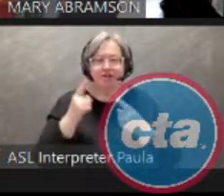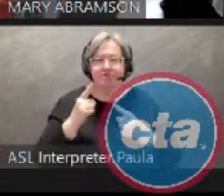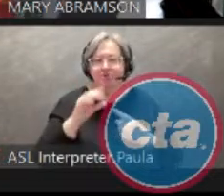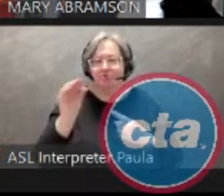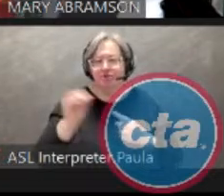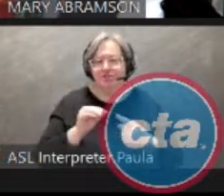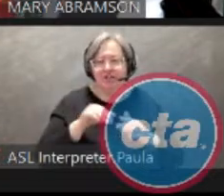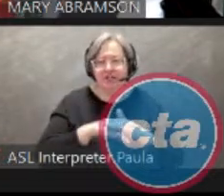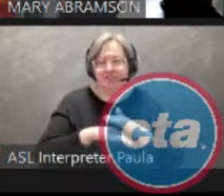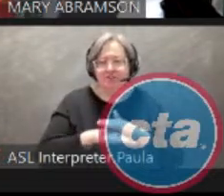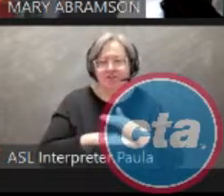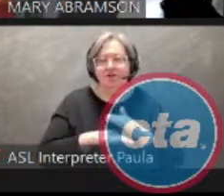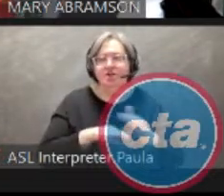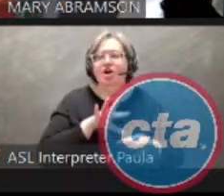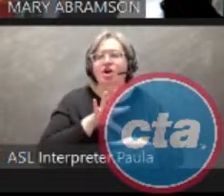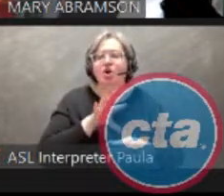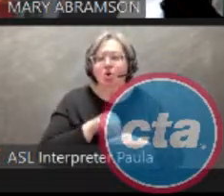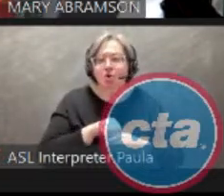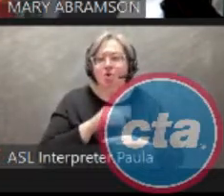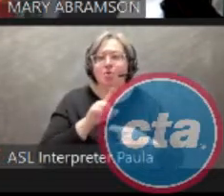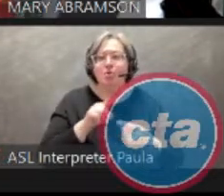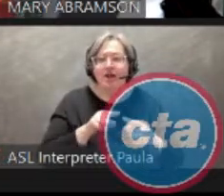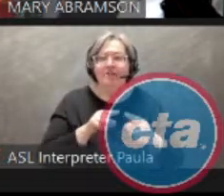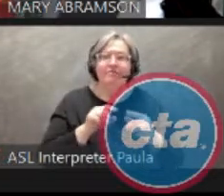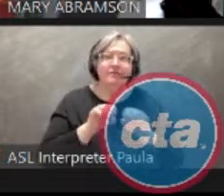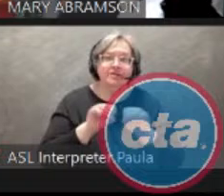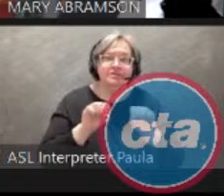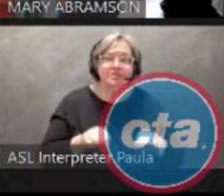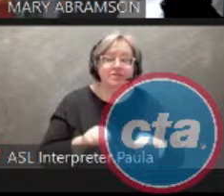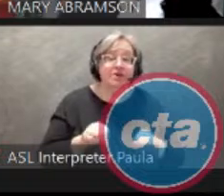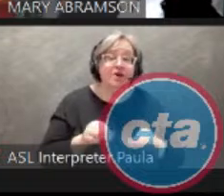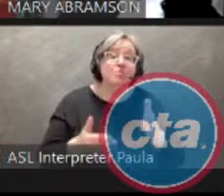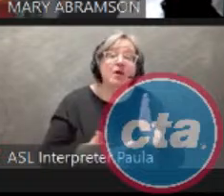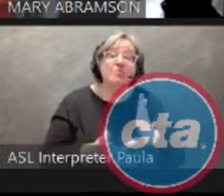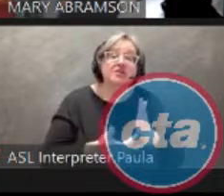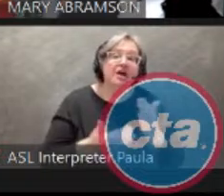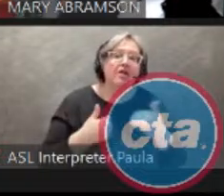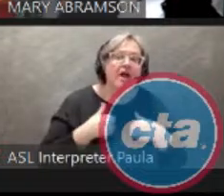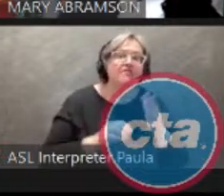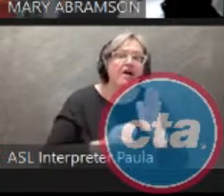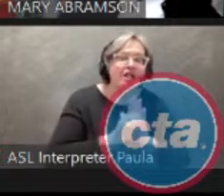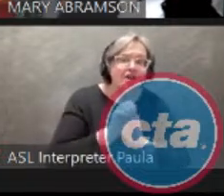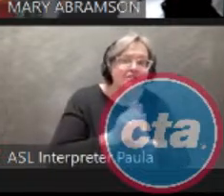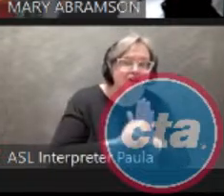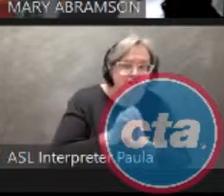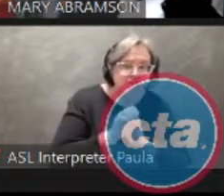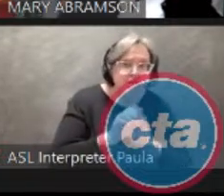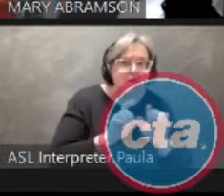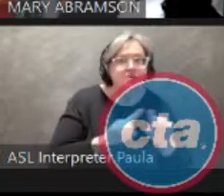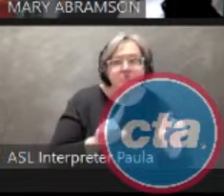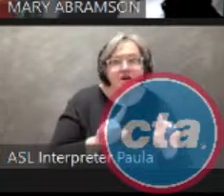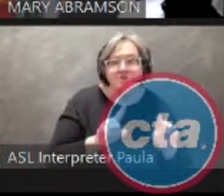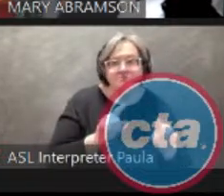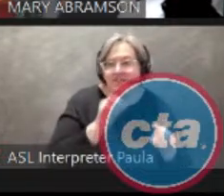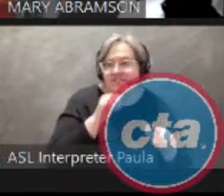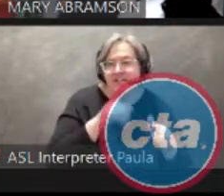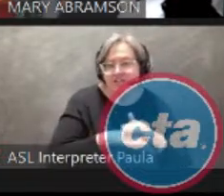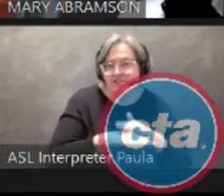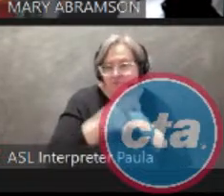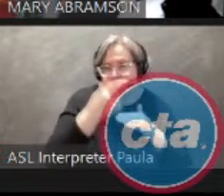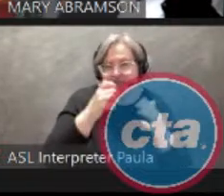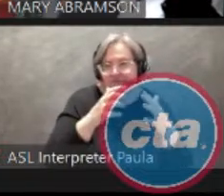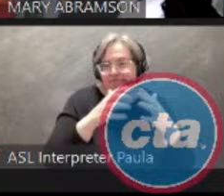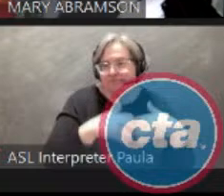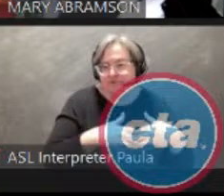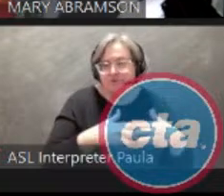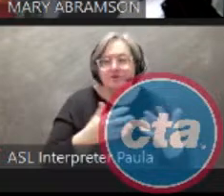to factor in when those stations might technically have elevators, but like part of them is not accessible because when